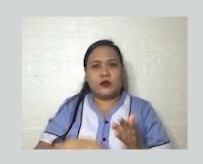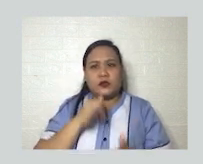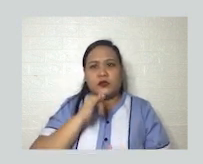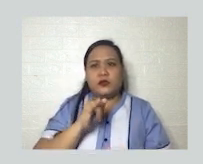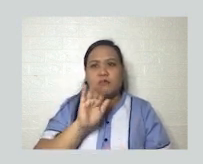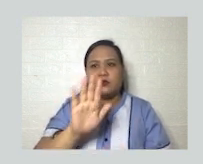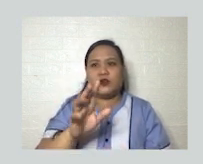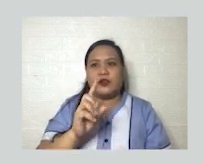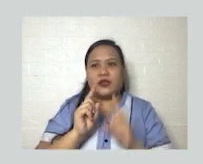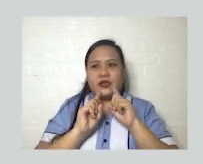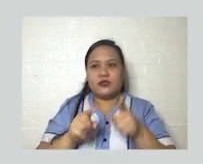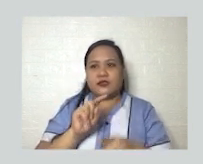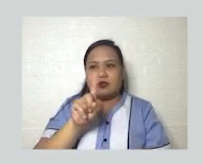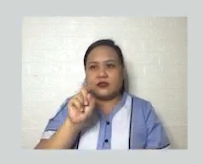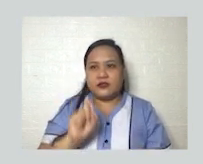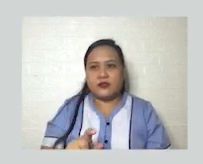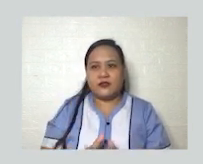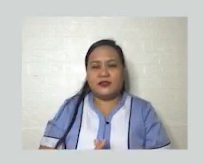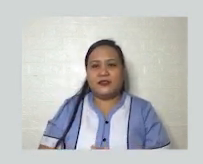What is your answer?